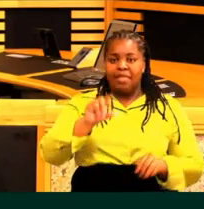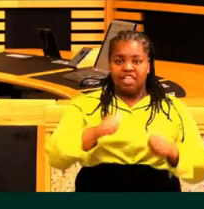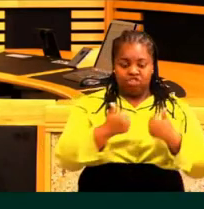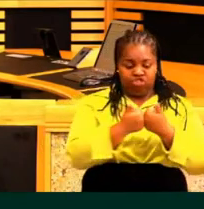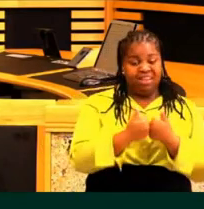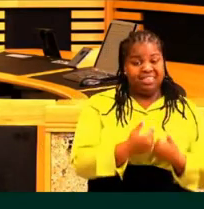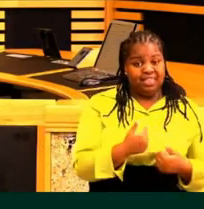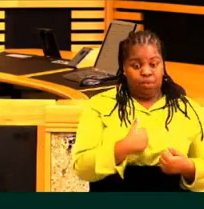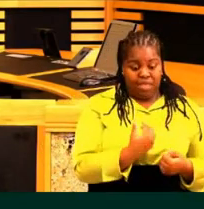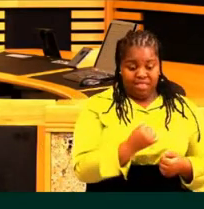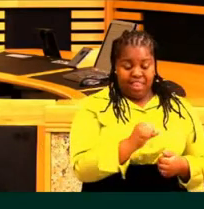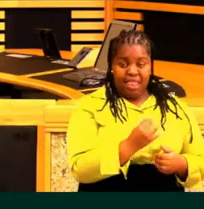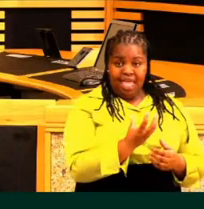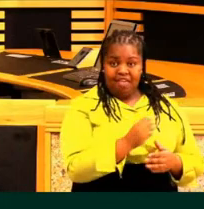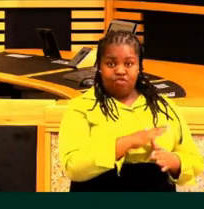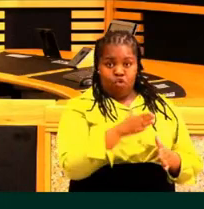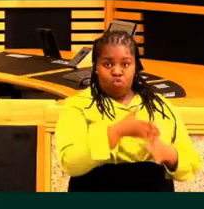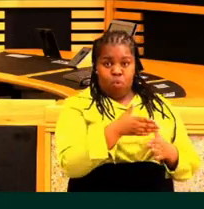of unemployment